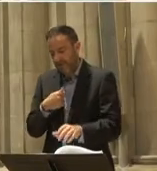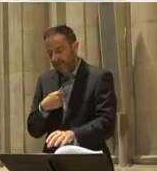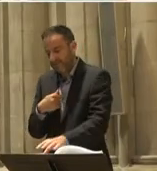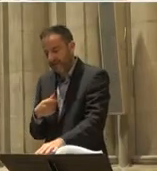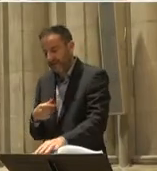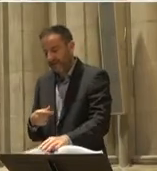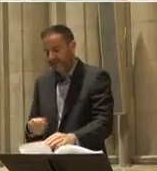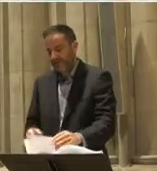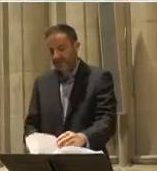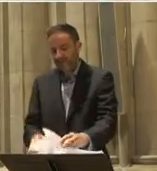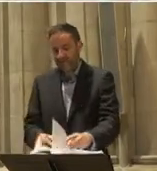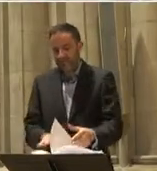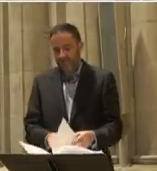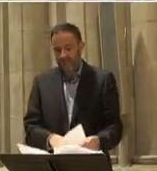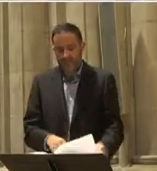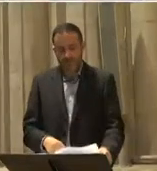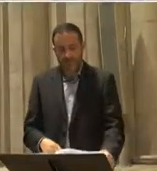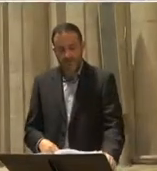the remembrance of me."